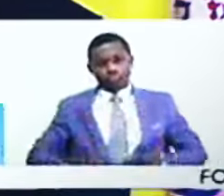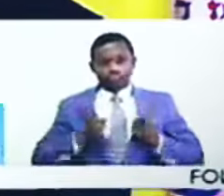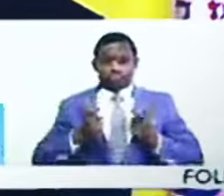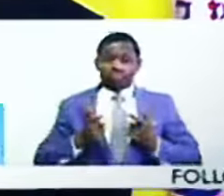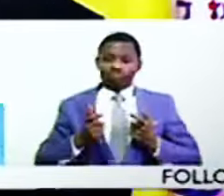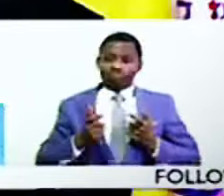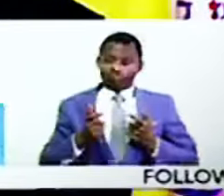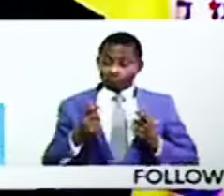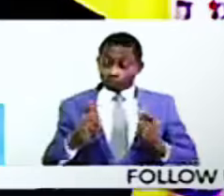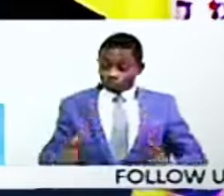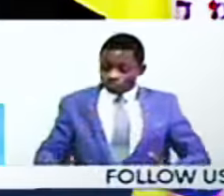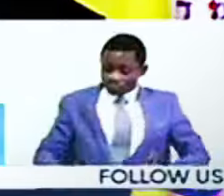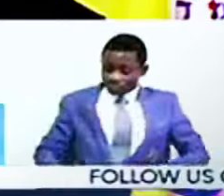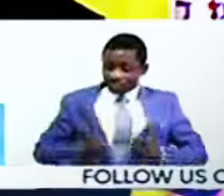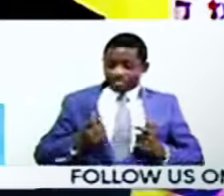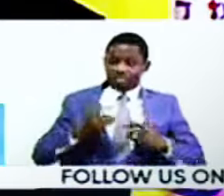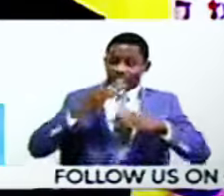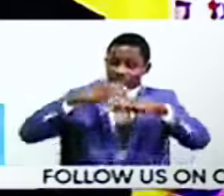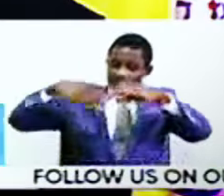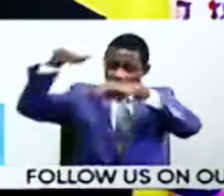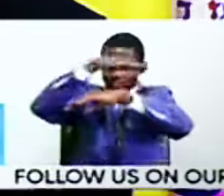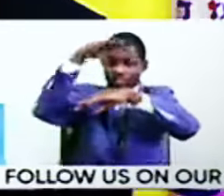Live above reproach.